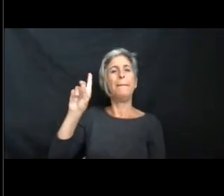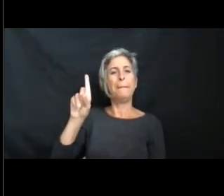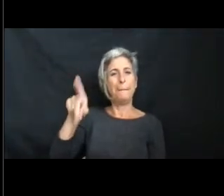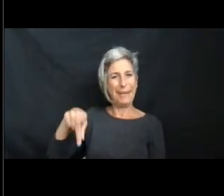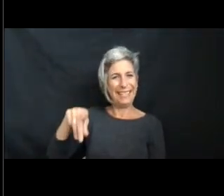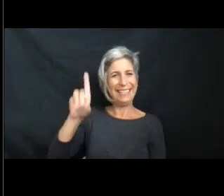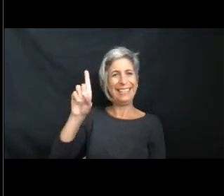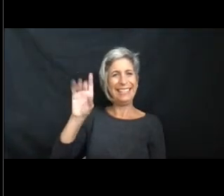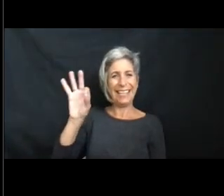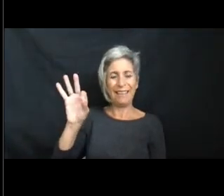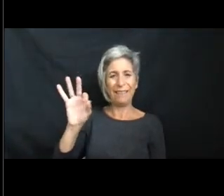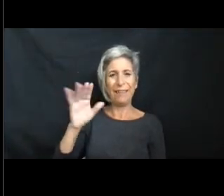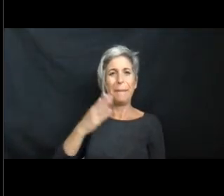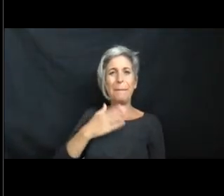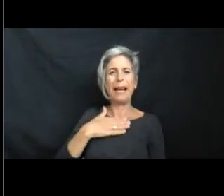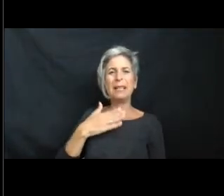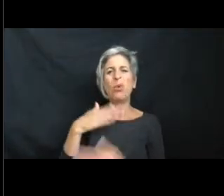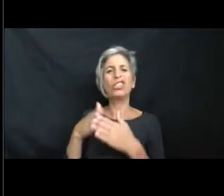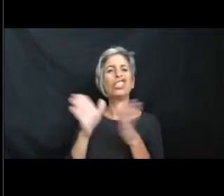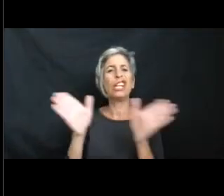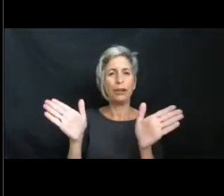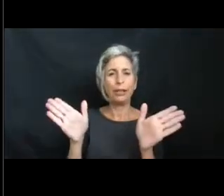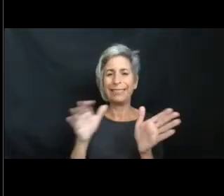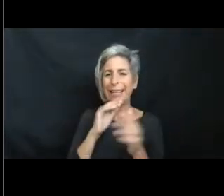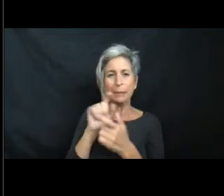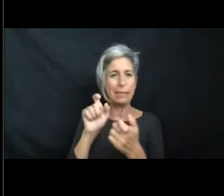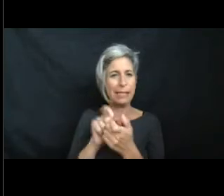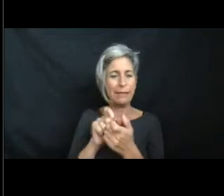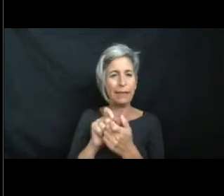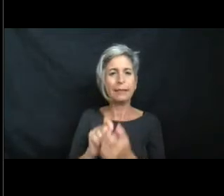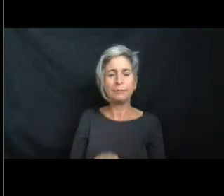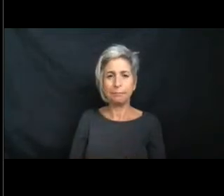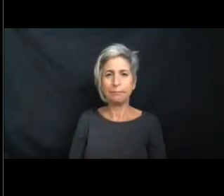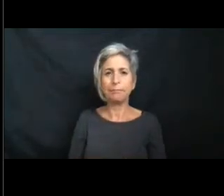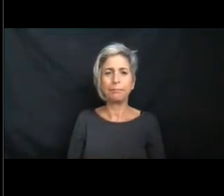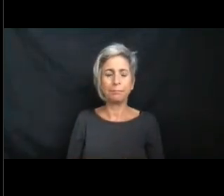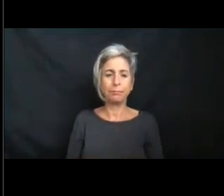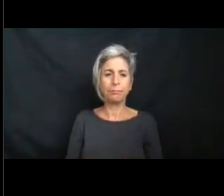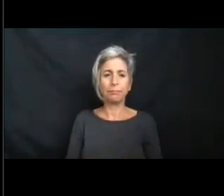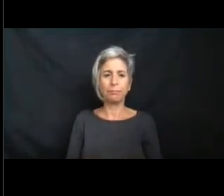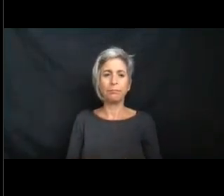documentations. And I need some more files. Let me get these.